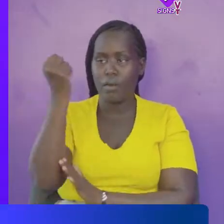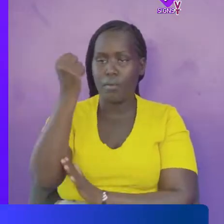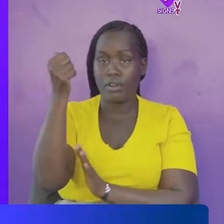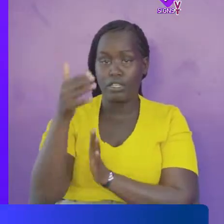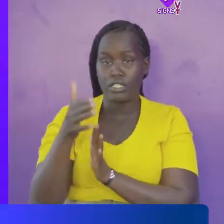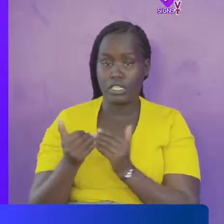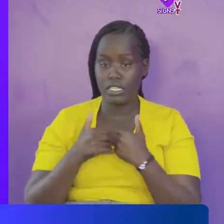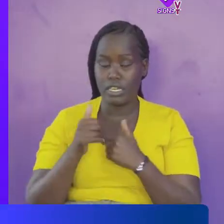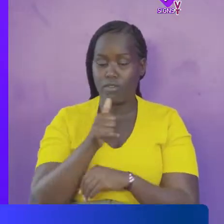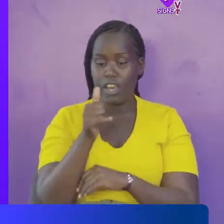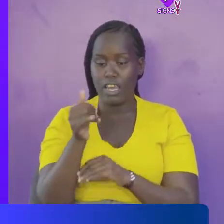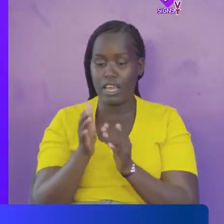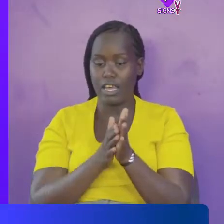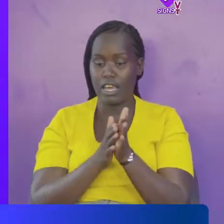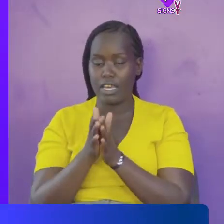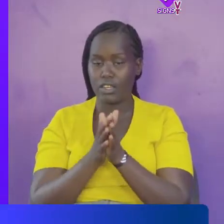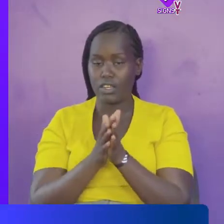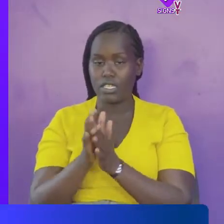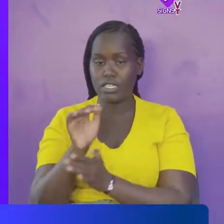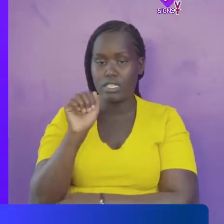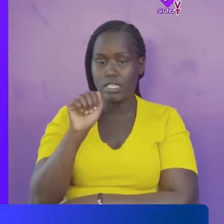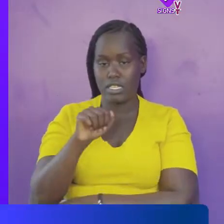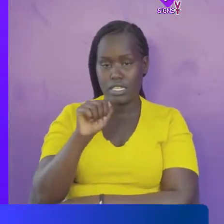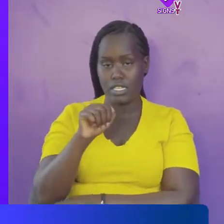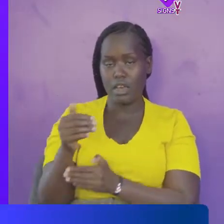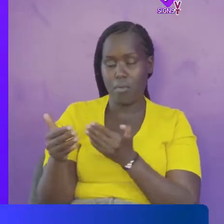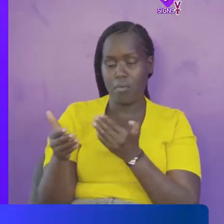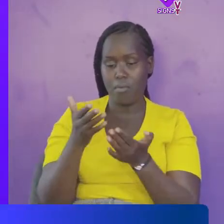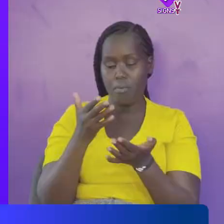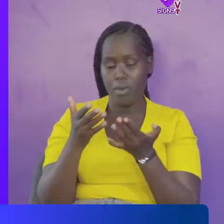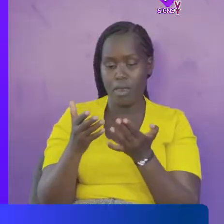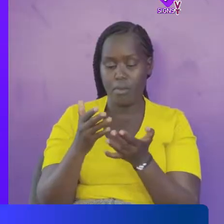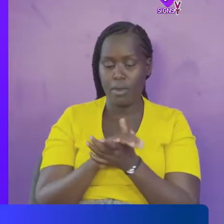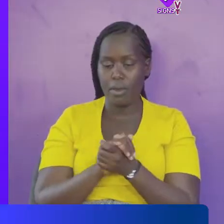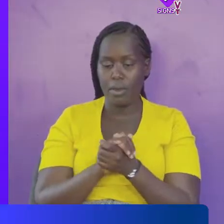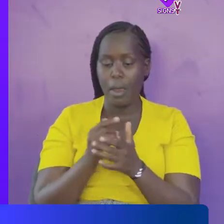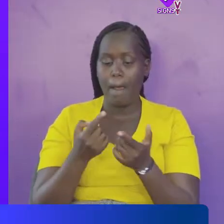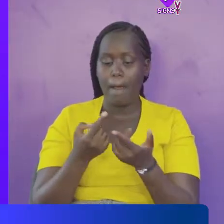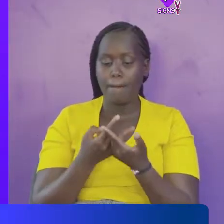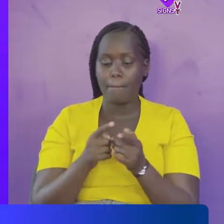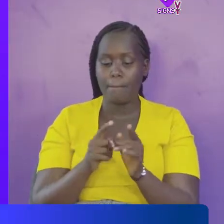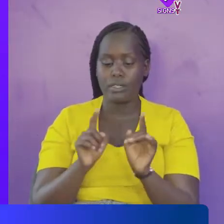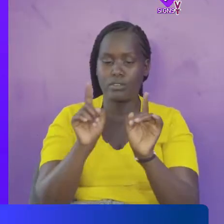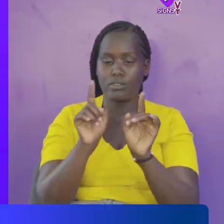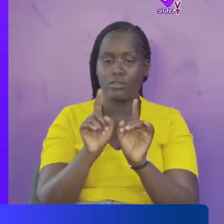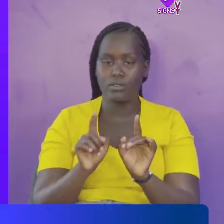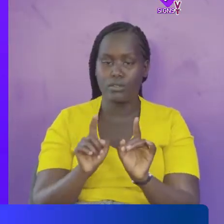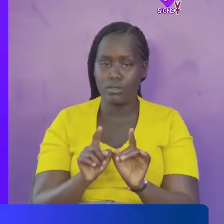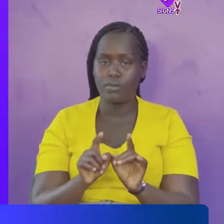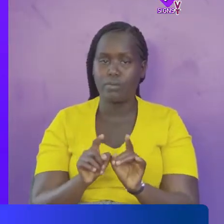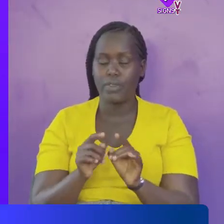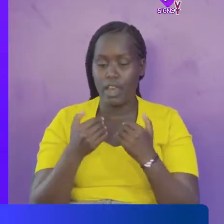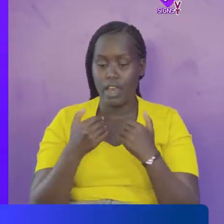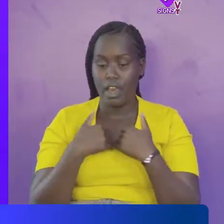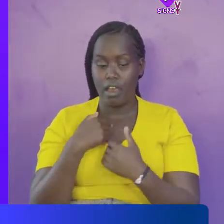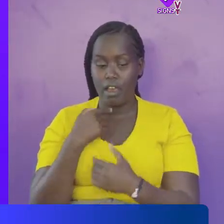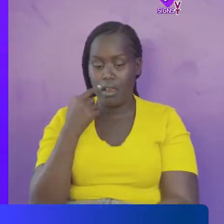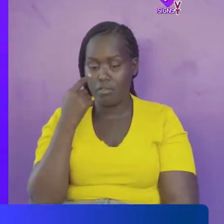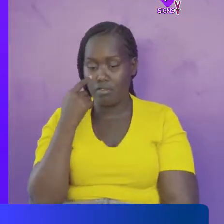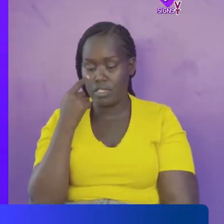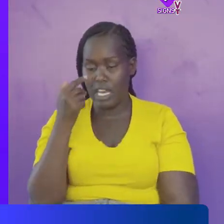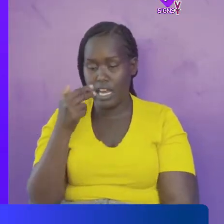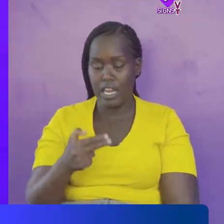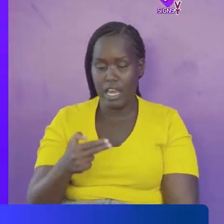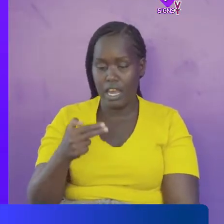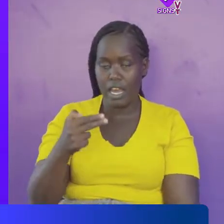interests. Yeah, maybe. But also, I've seen also arise, the